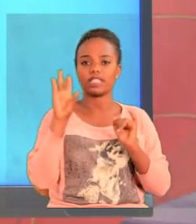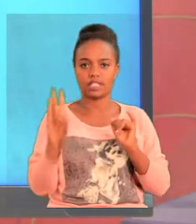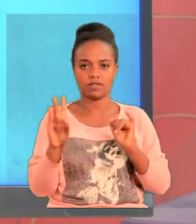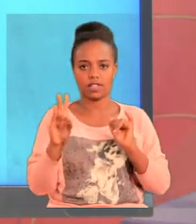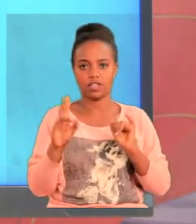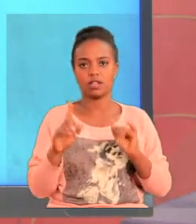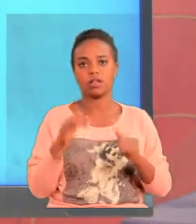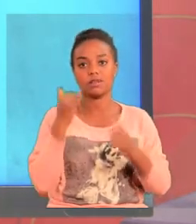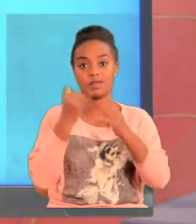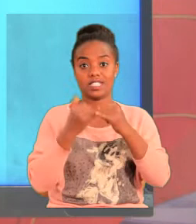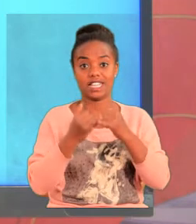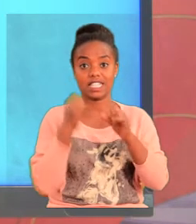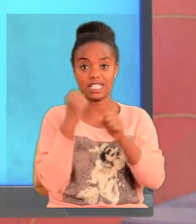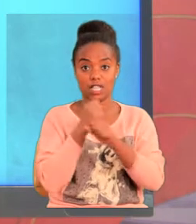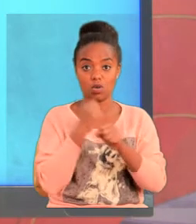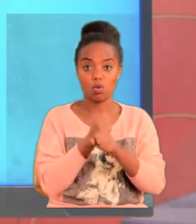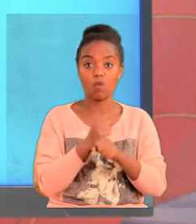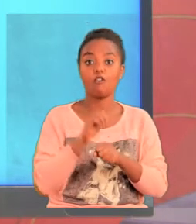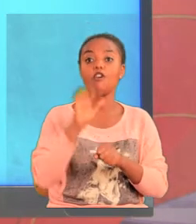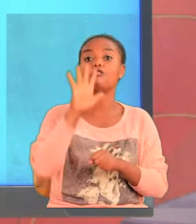have